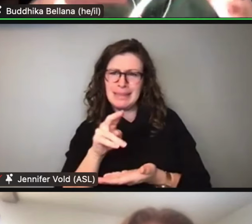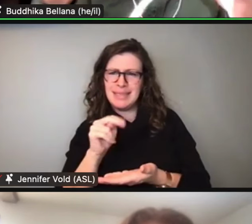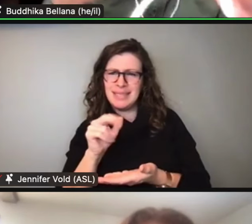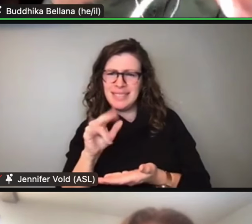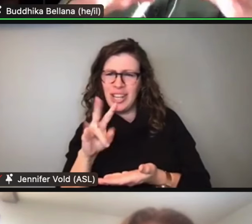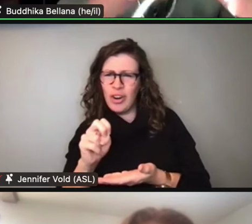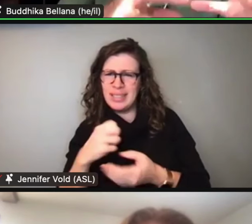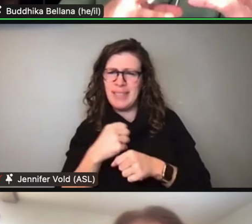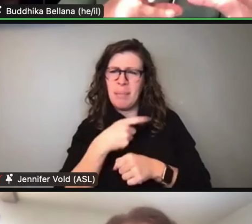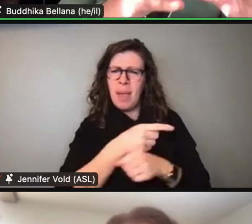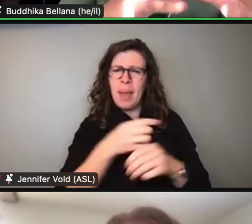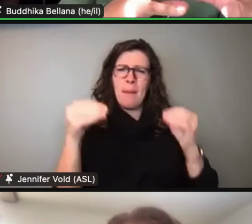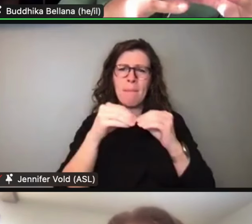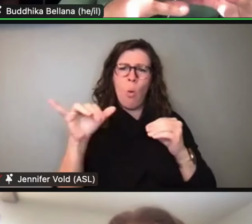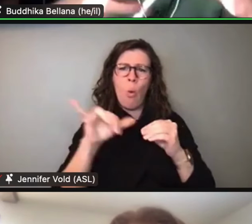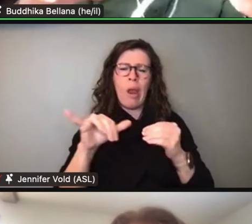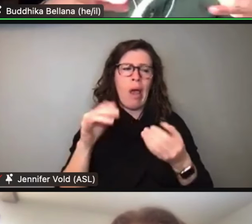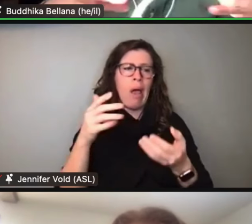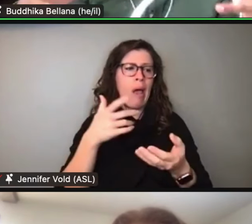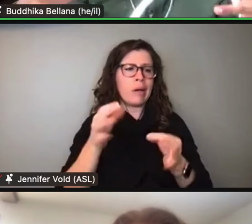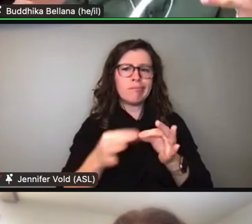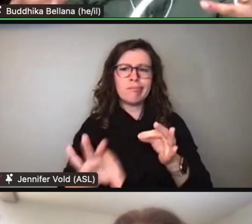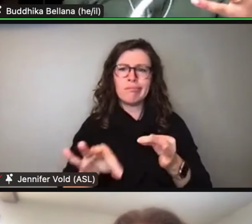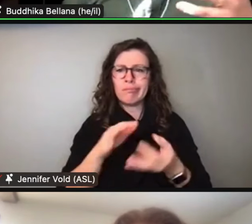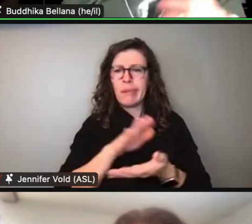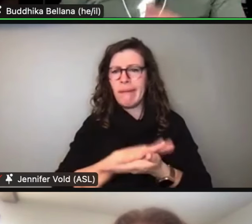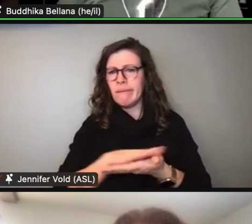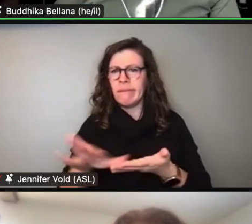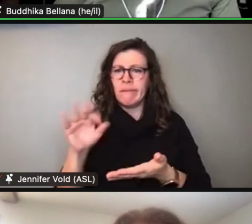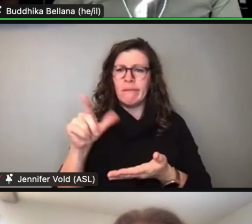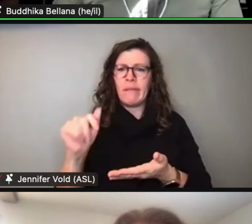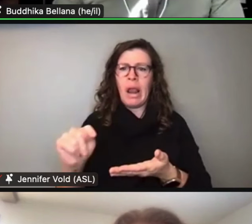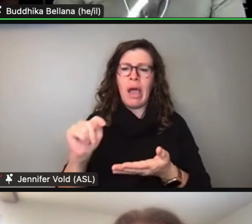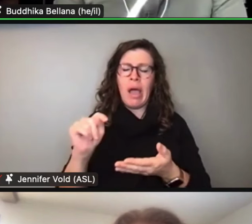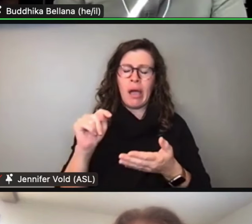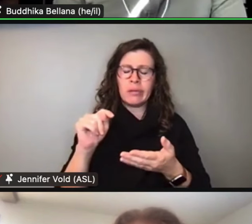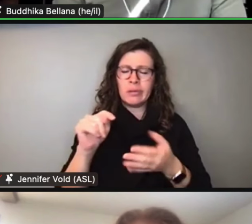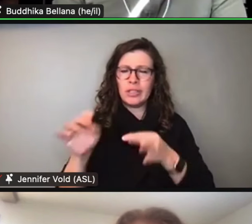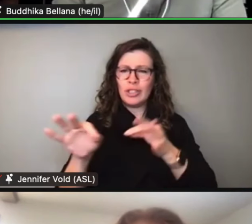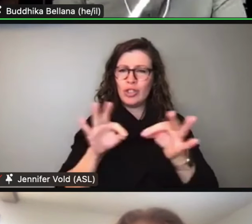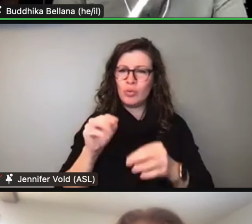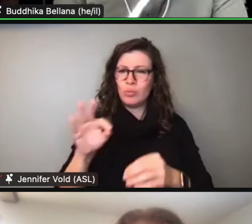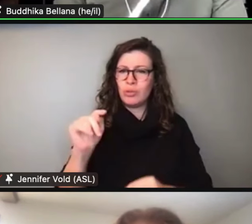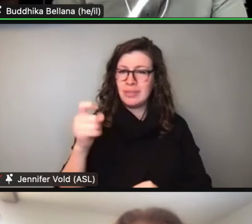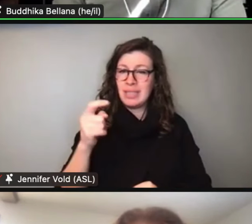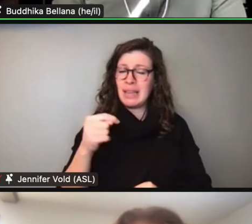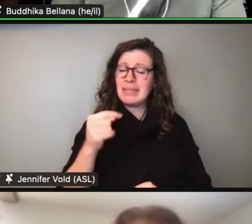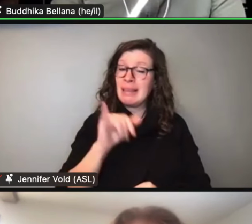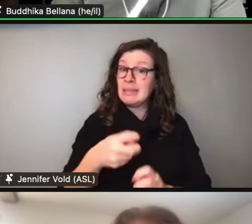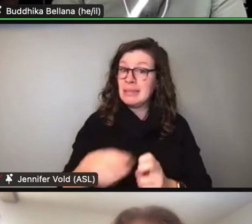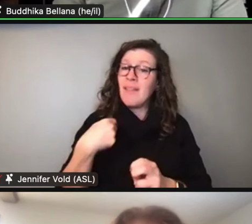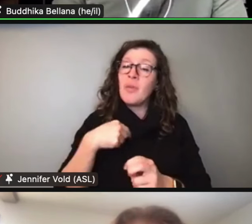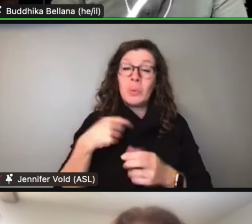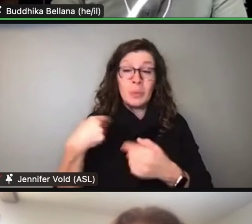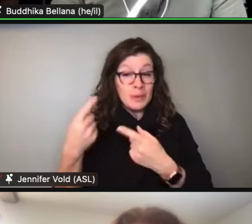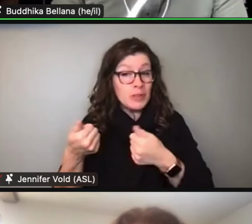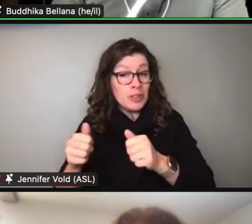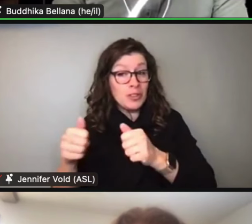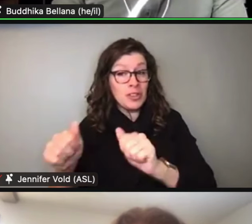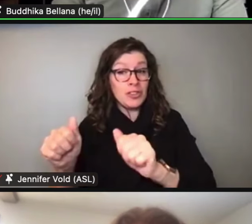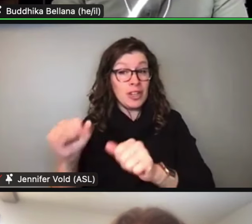like a flat description of text and kind of that's a difficult thing to do. We've done some work trying to do that, but